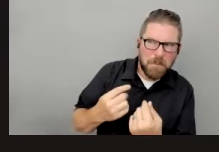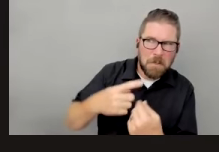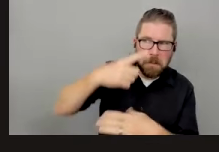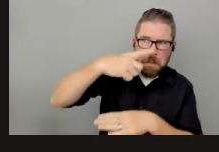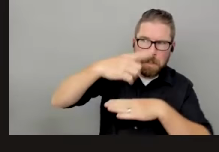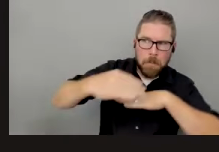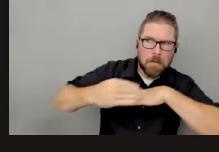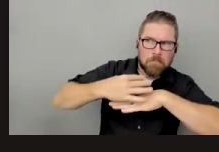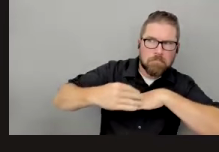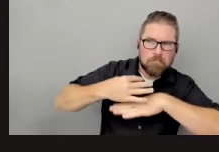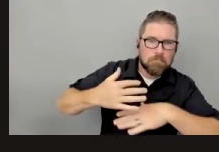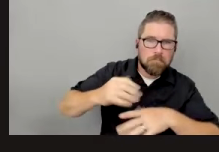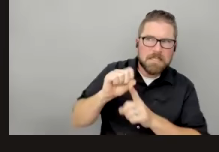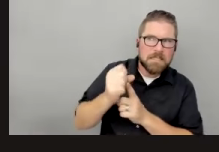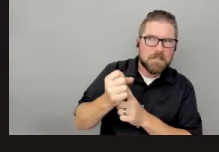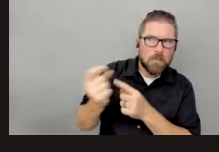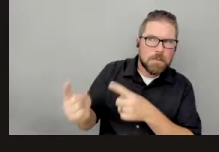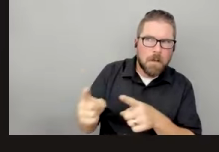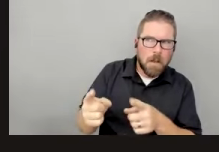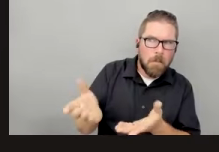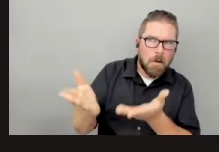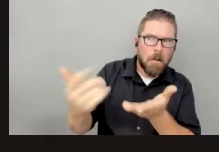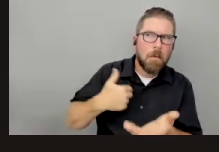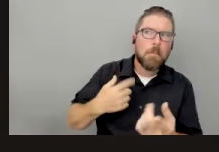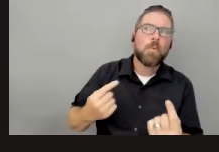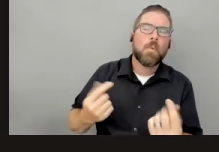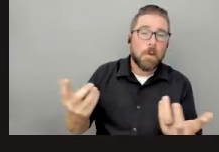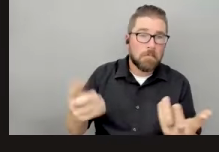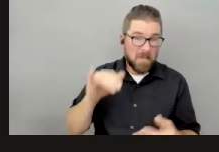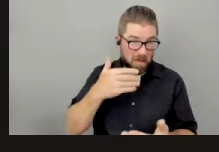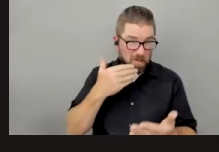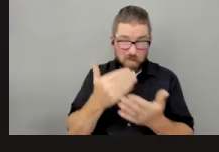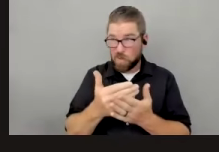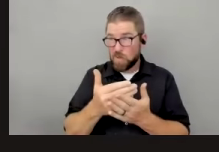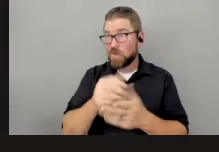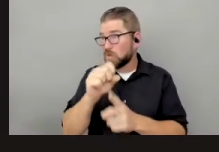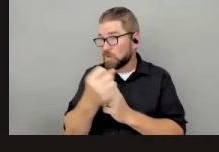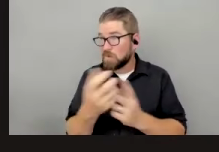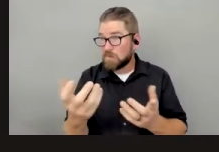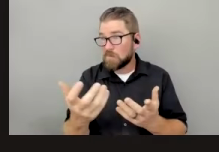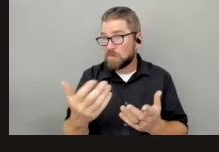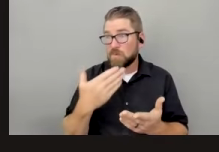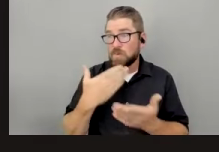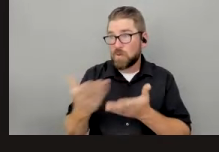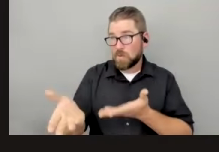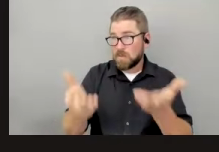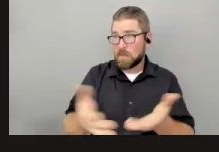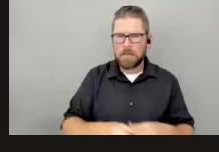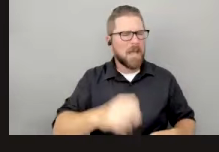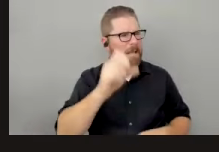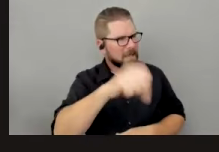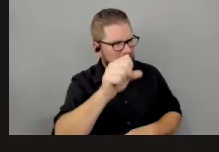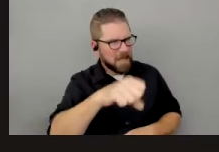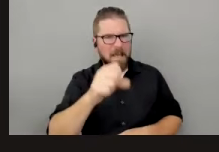situation. What do I do? I mean, would that be a good rule of thumb? Yeah. Every situation that gets told